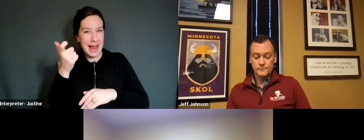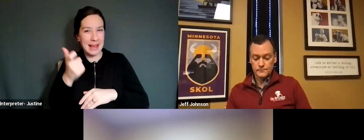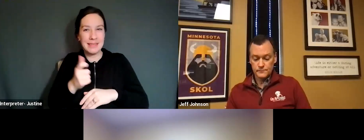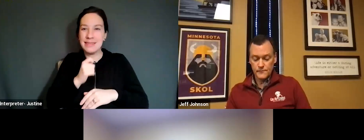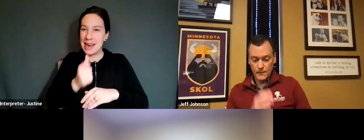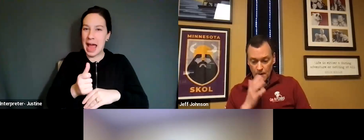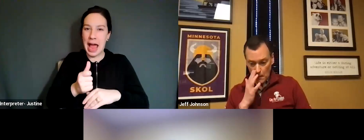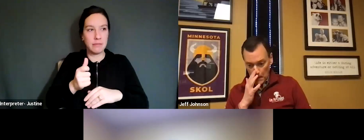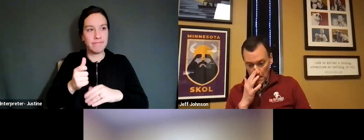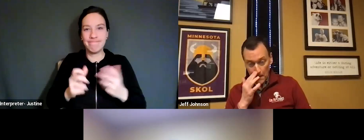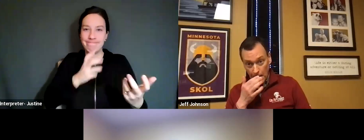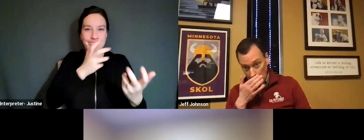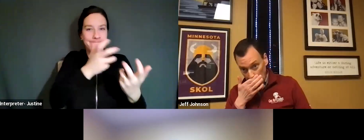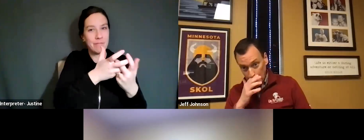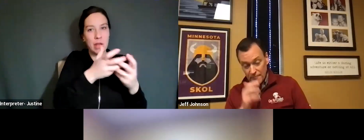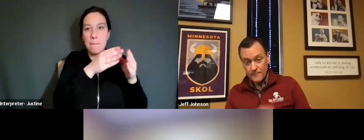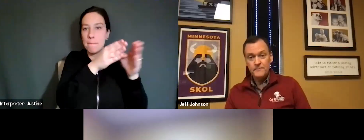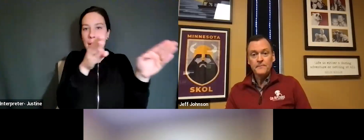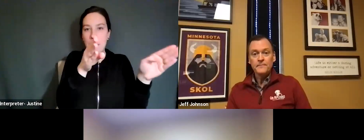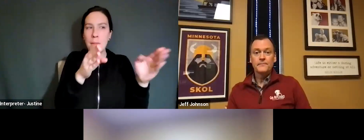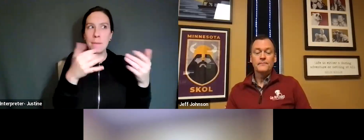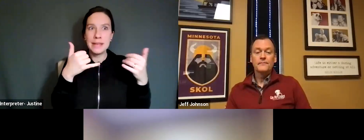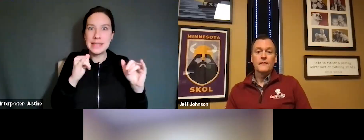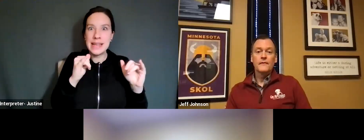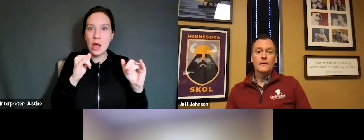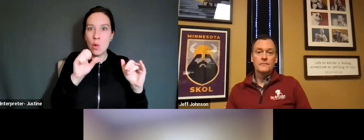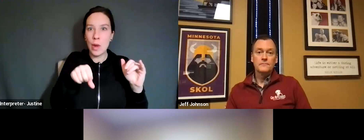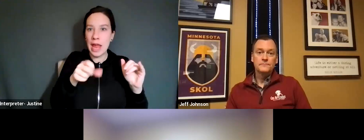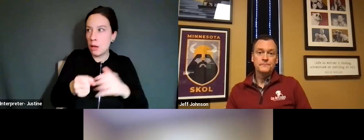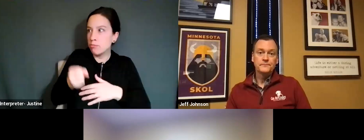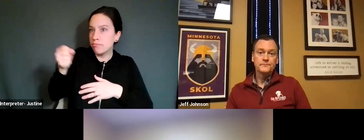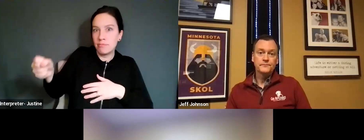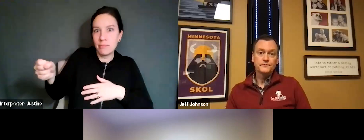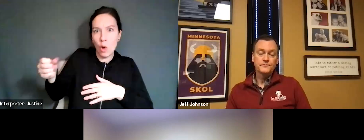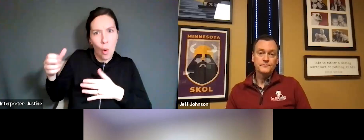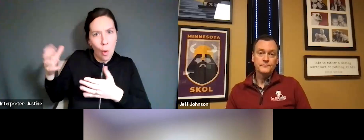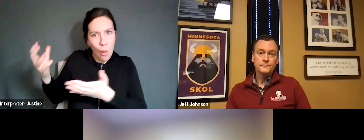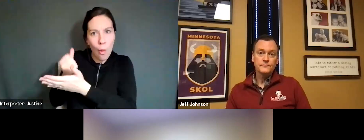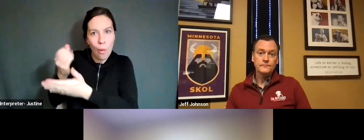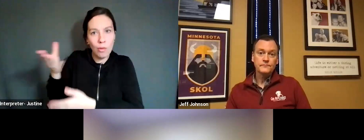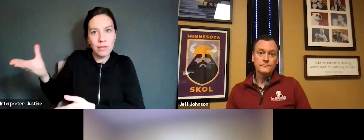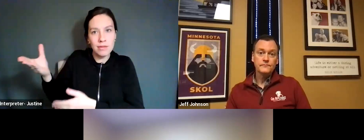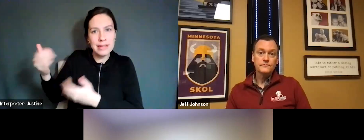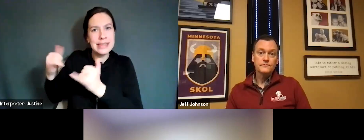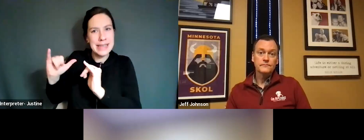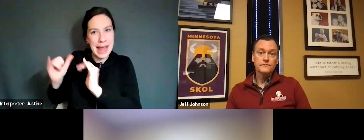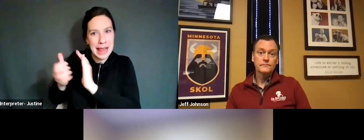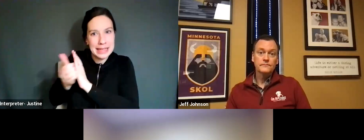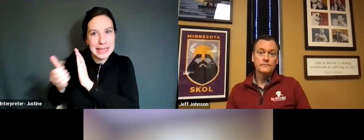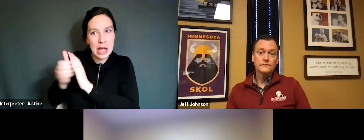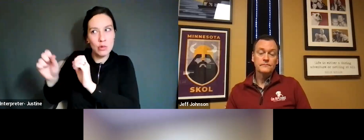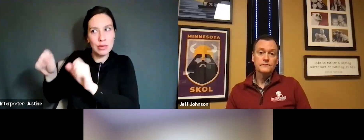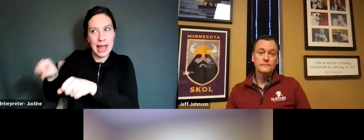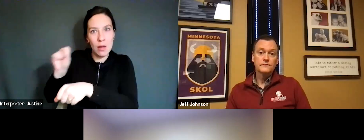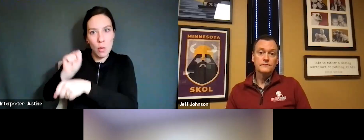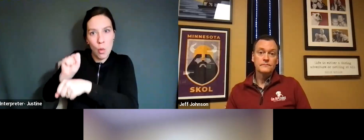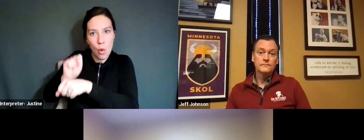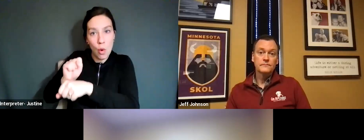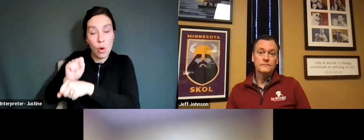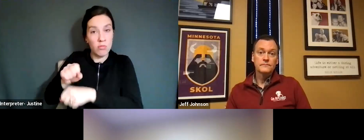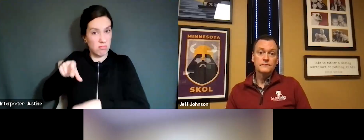can still put their amazing skills to work. These dogs may perform all of the same skills that our fully